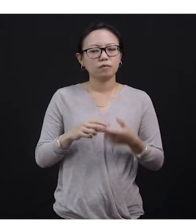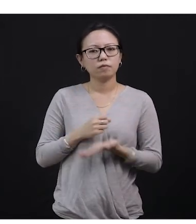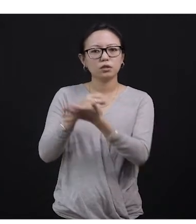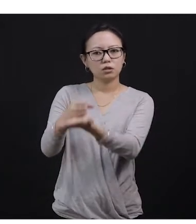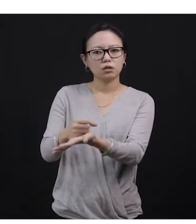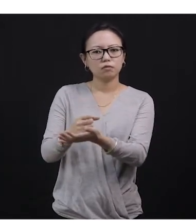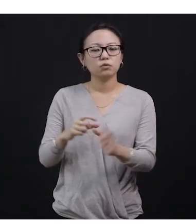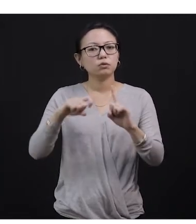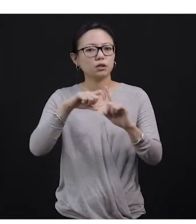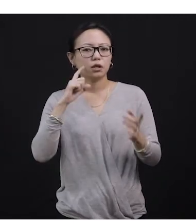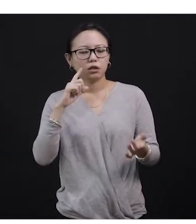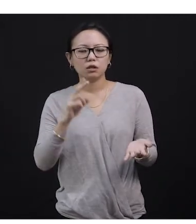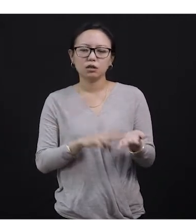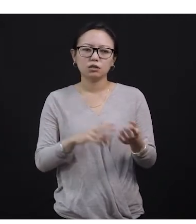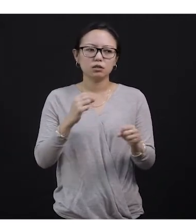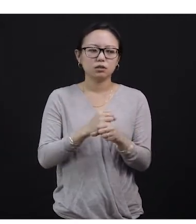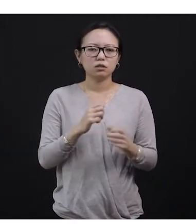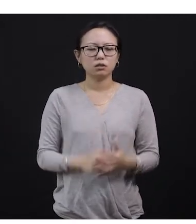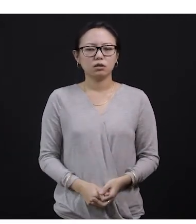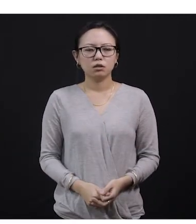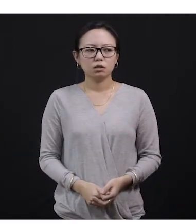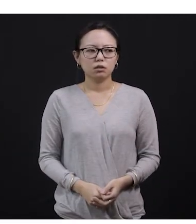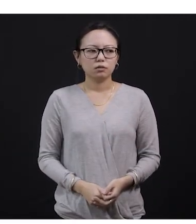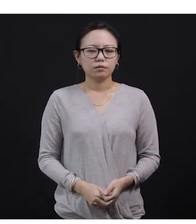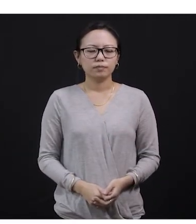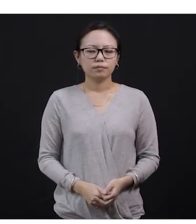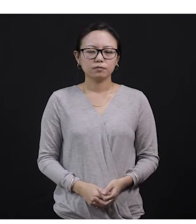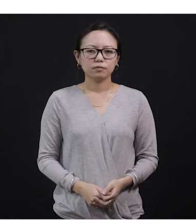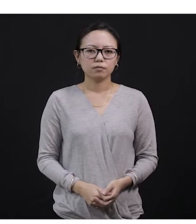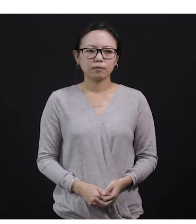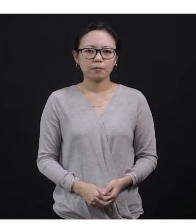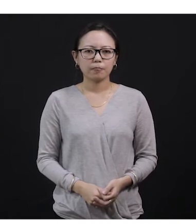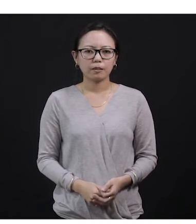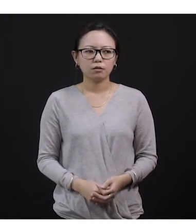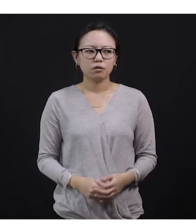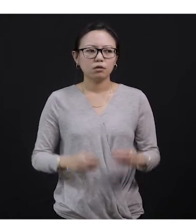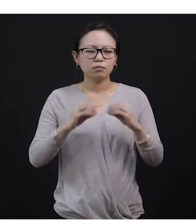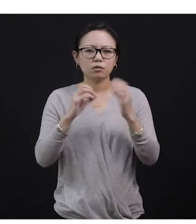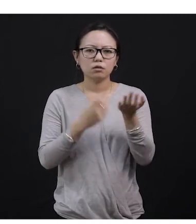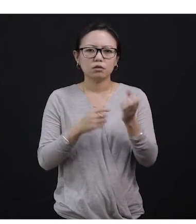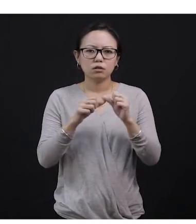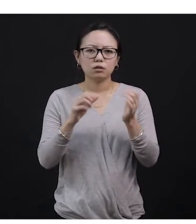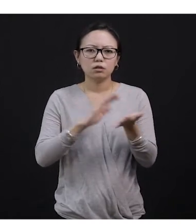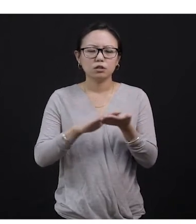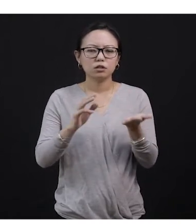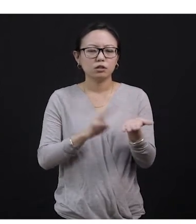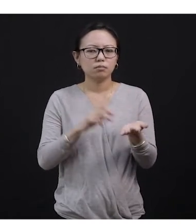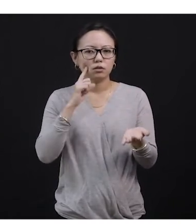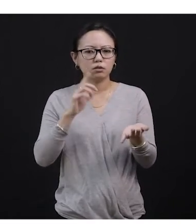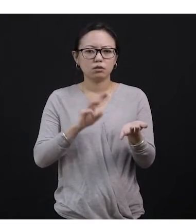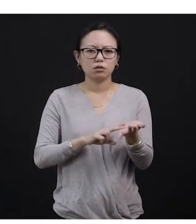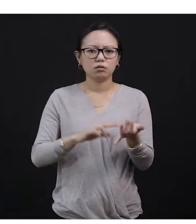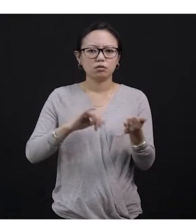okay? Now, the Brahmins, they used to advise the king since they know many things about religion,